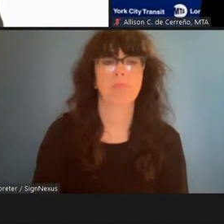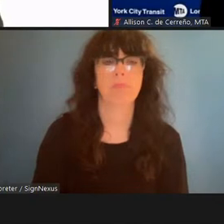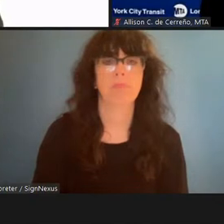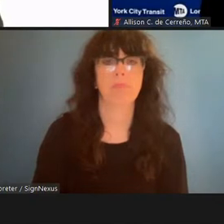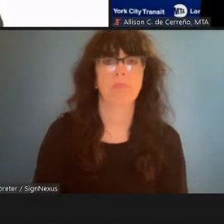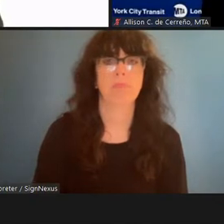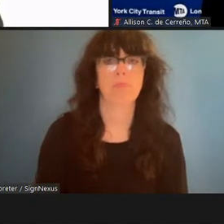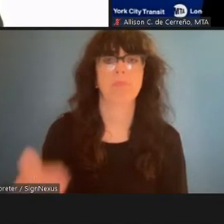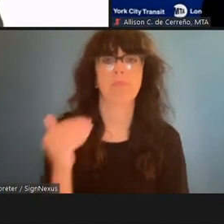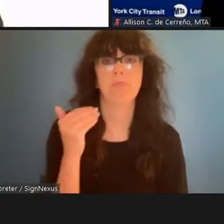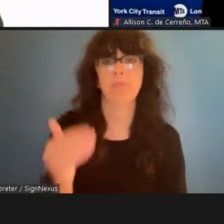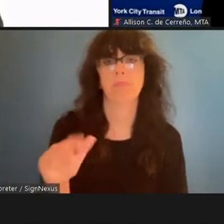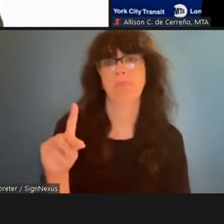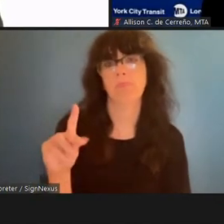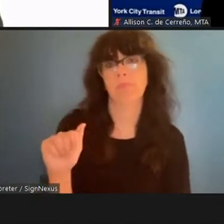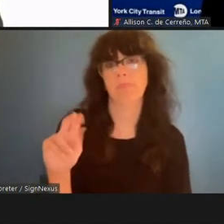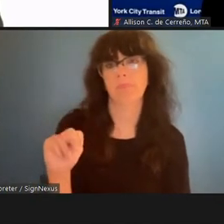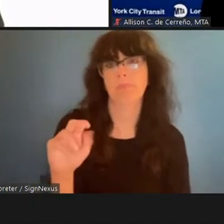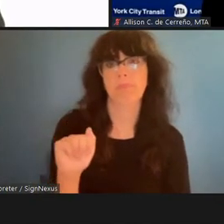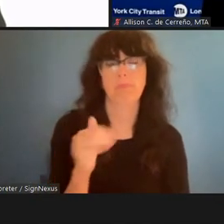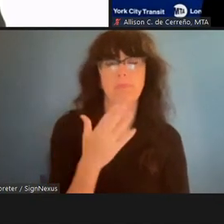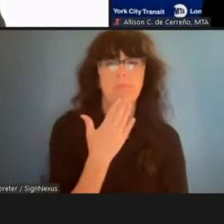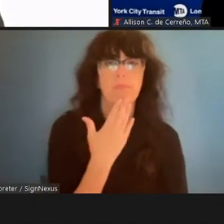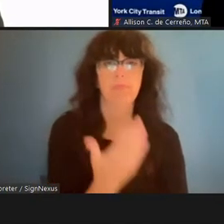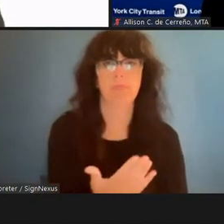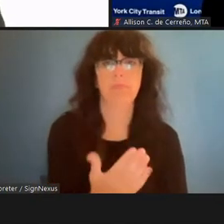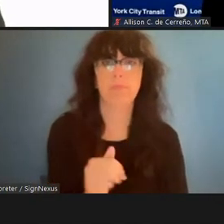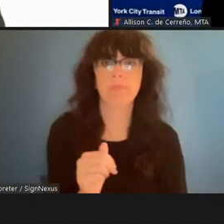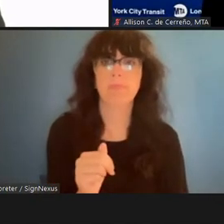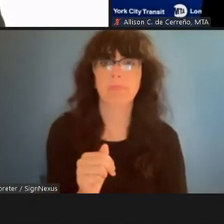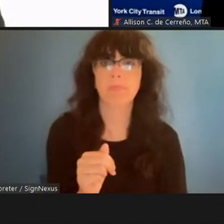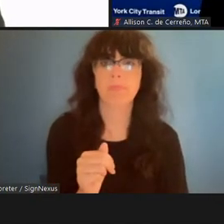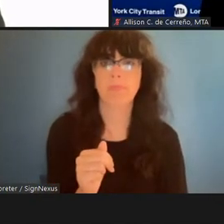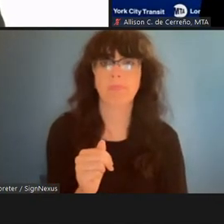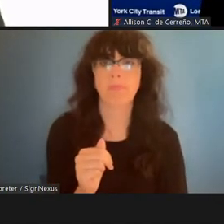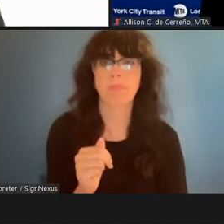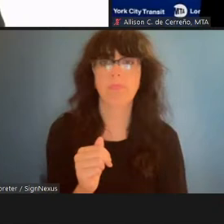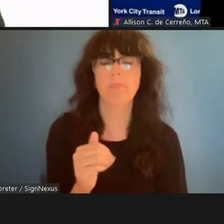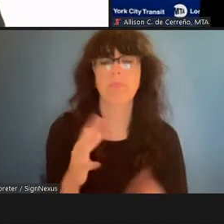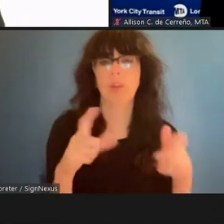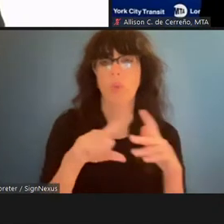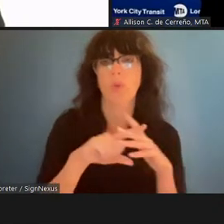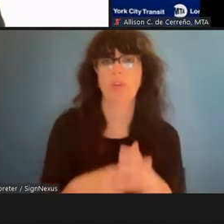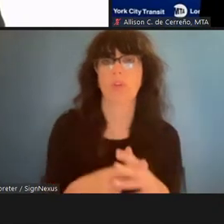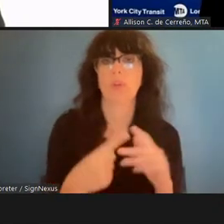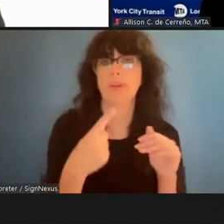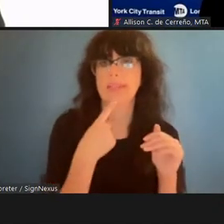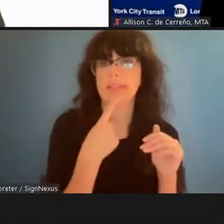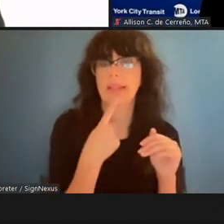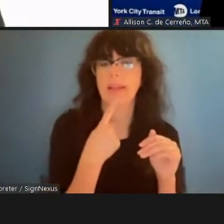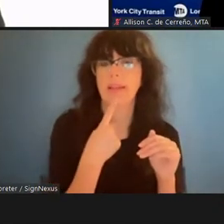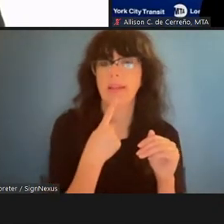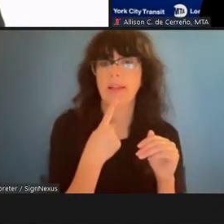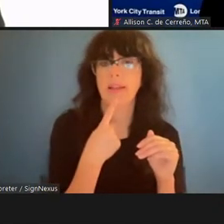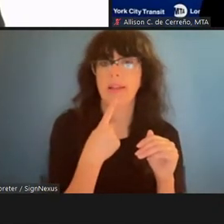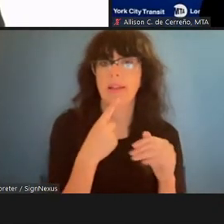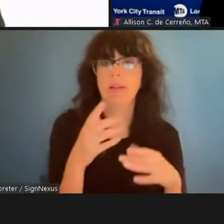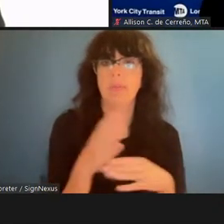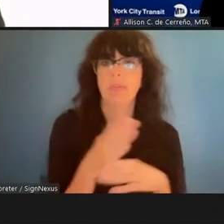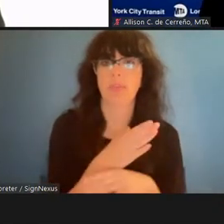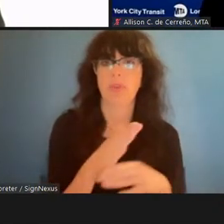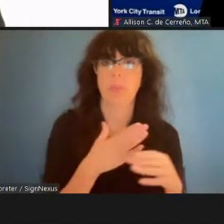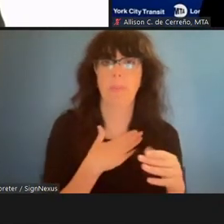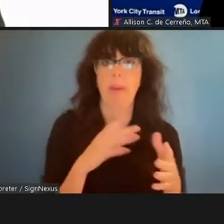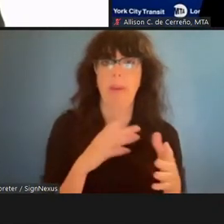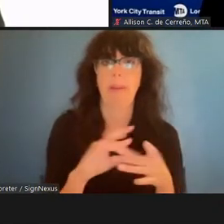please proceed data thank you um i wanted to start by saying that i am sharing my comments because